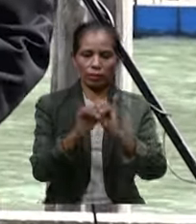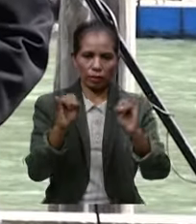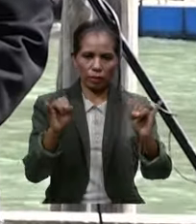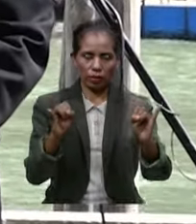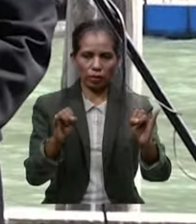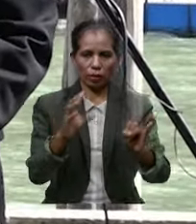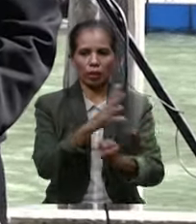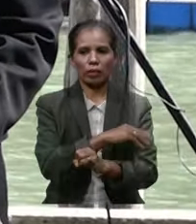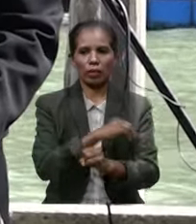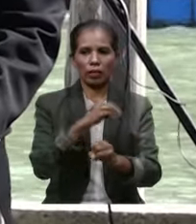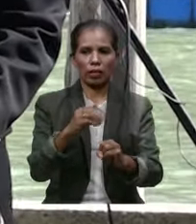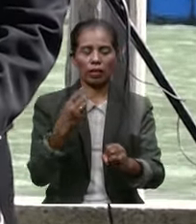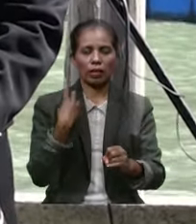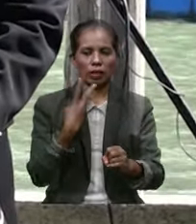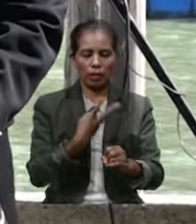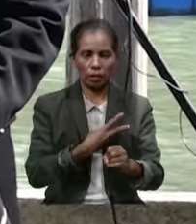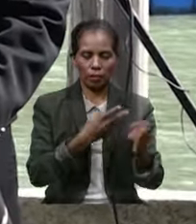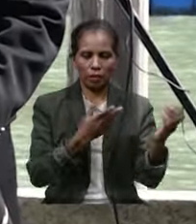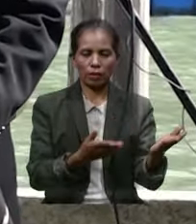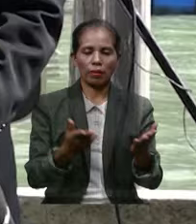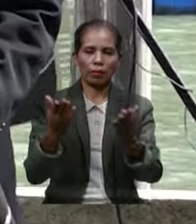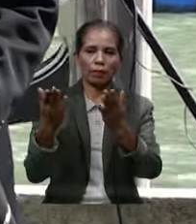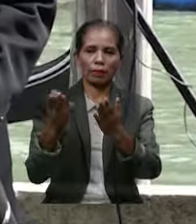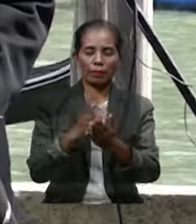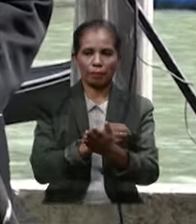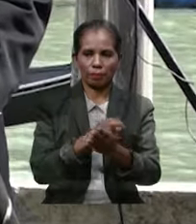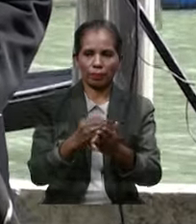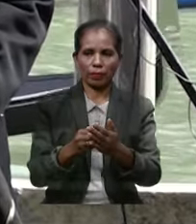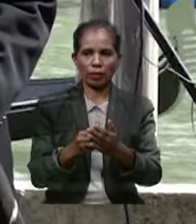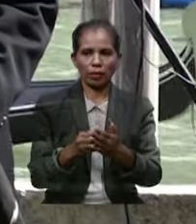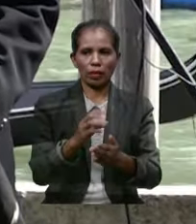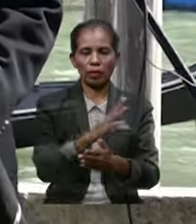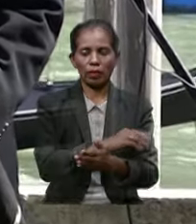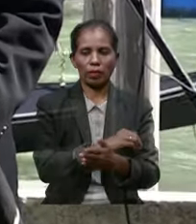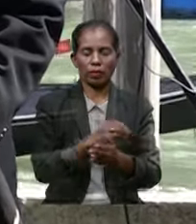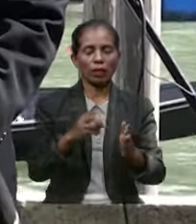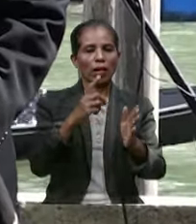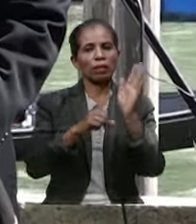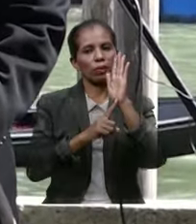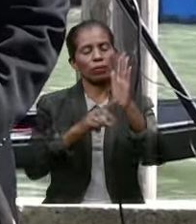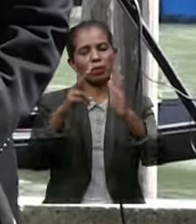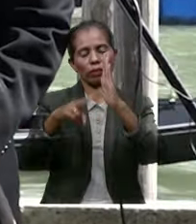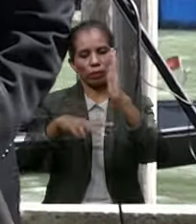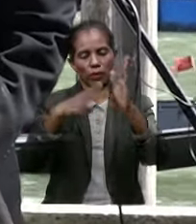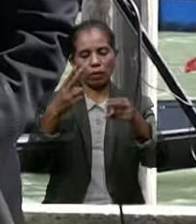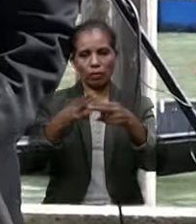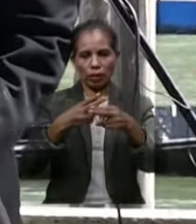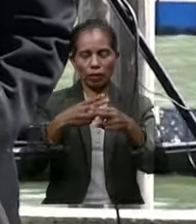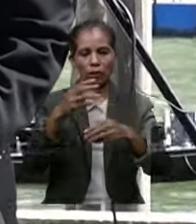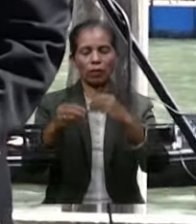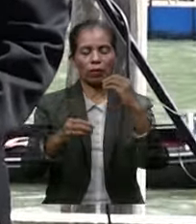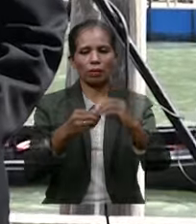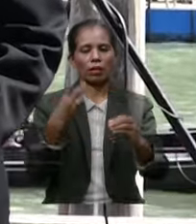sculpture, weaving, craft, or theater and film, and our dance